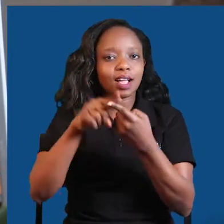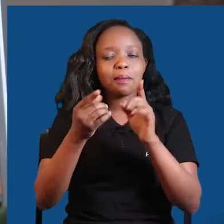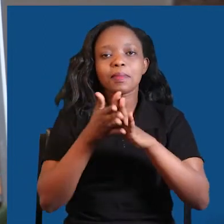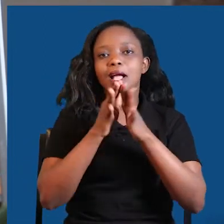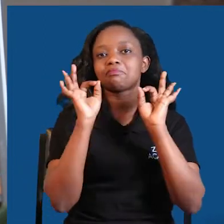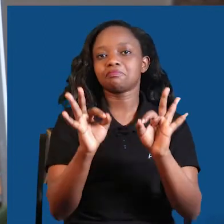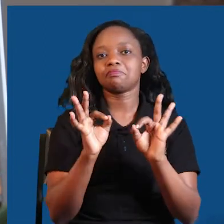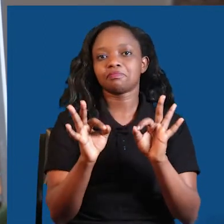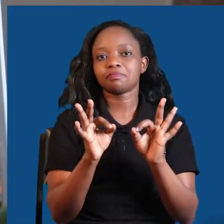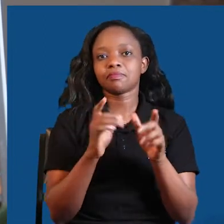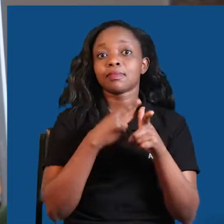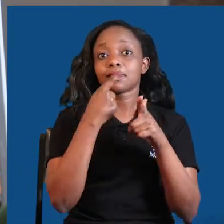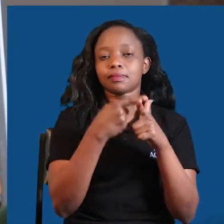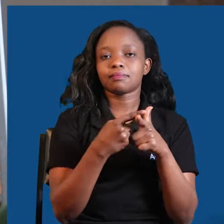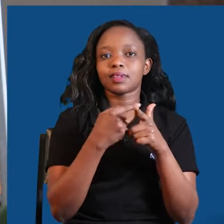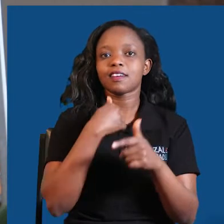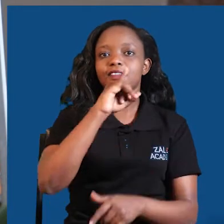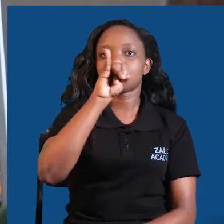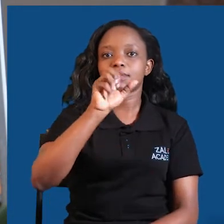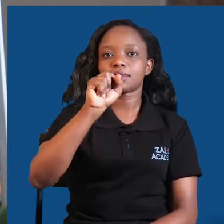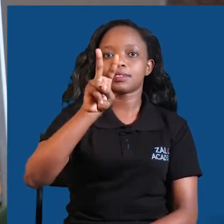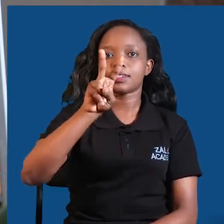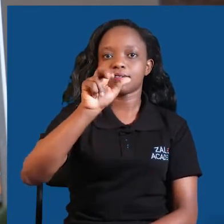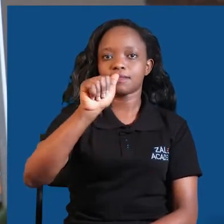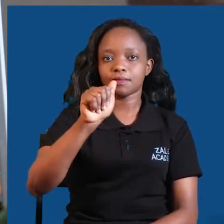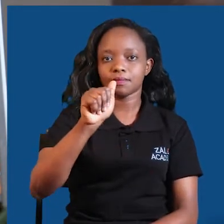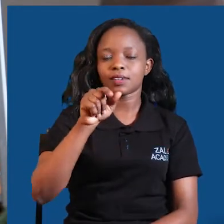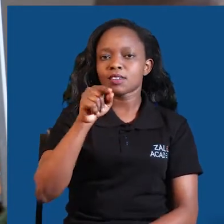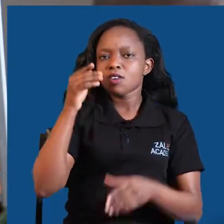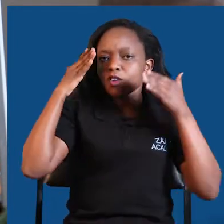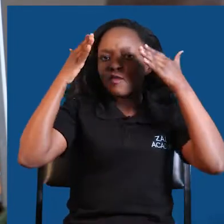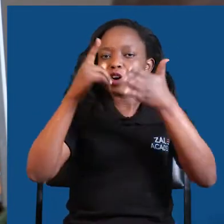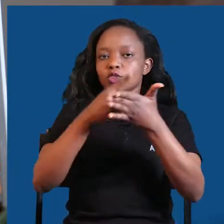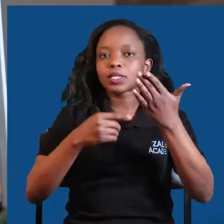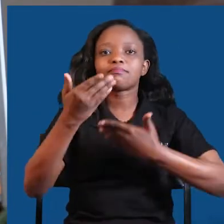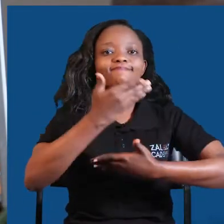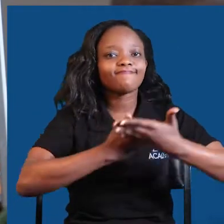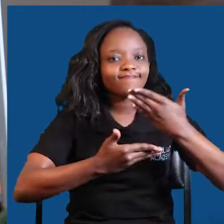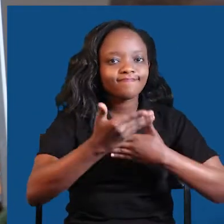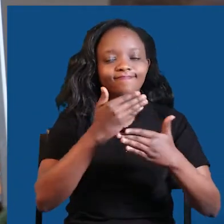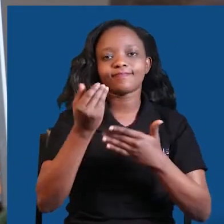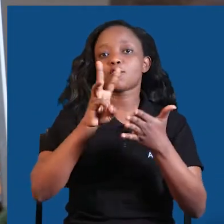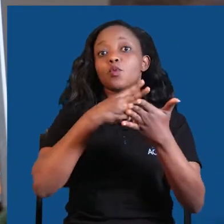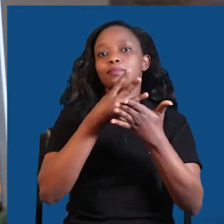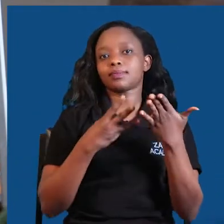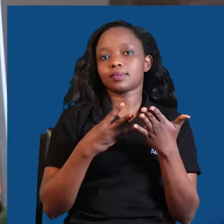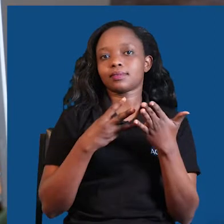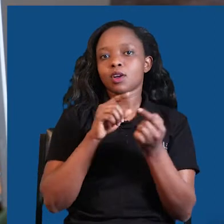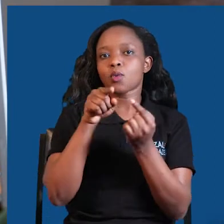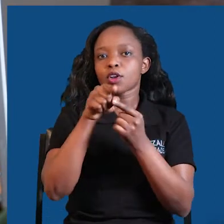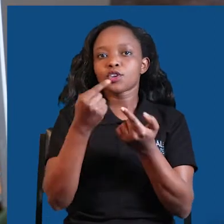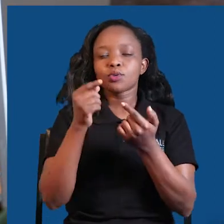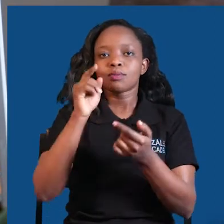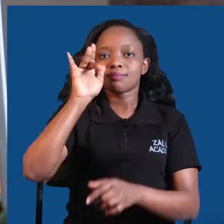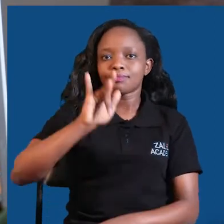website looks like in there. And then there's JavaScript. So JavaScript is majorly for interactivity of the website. So